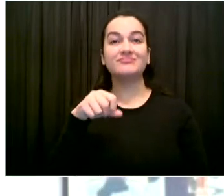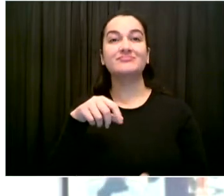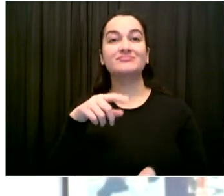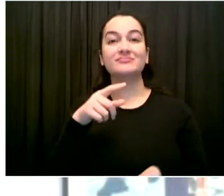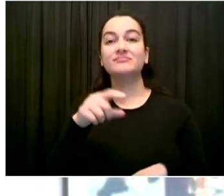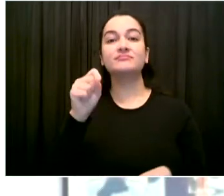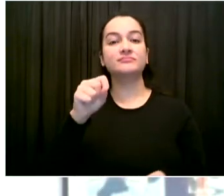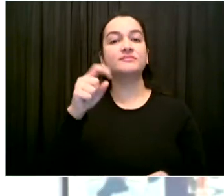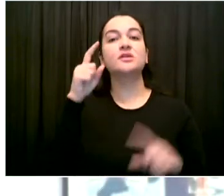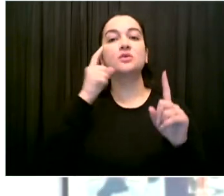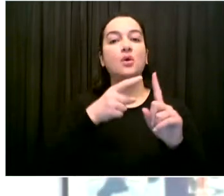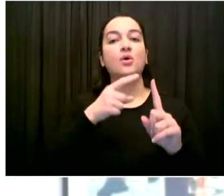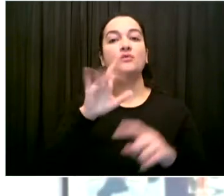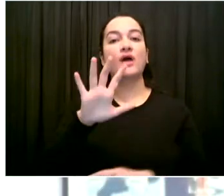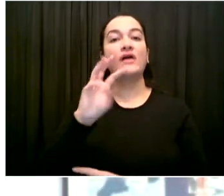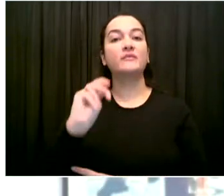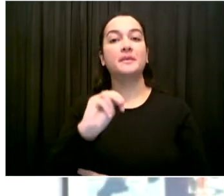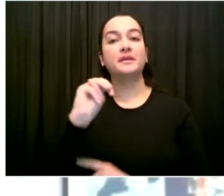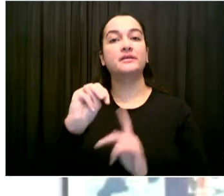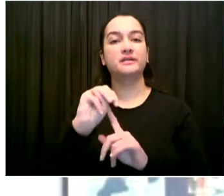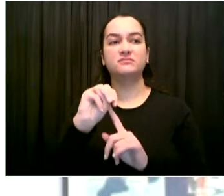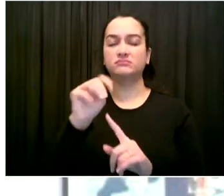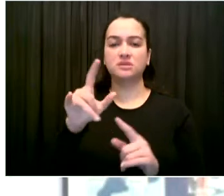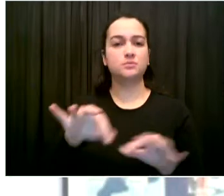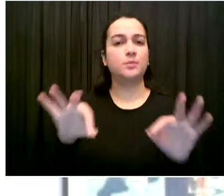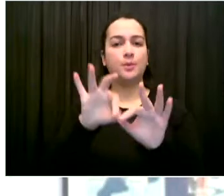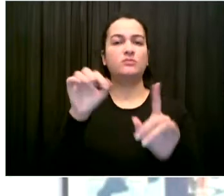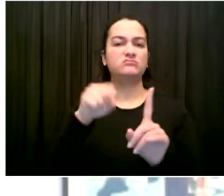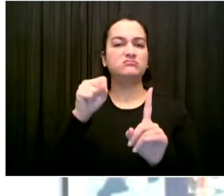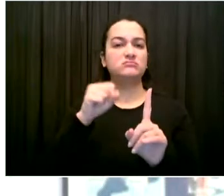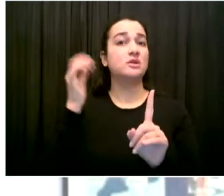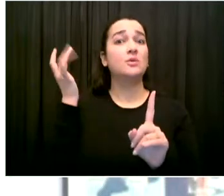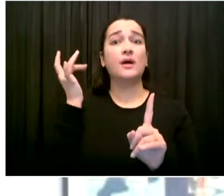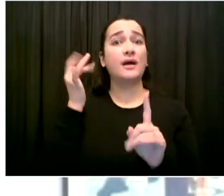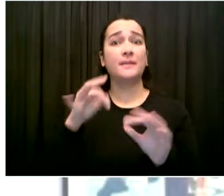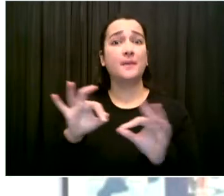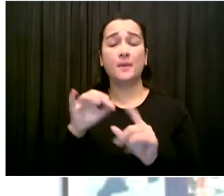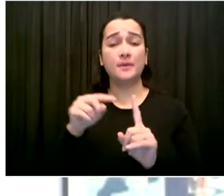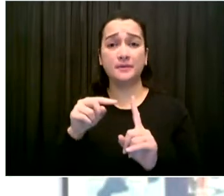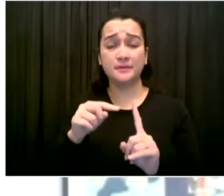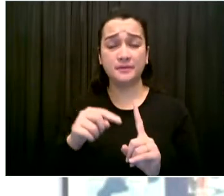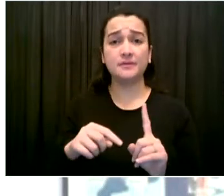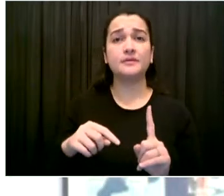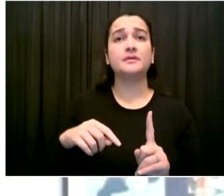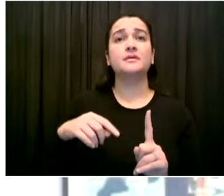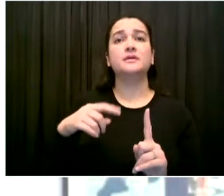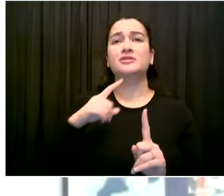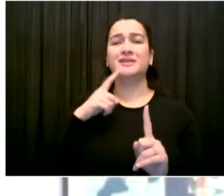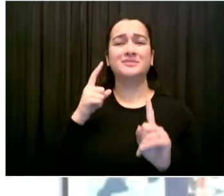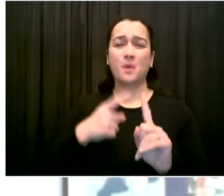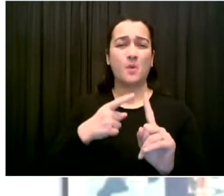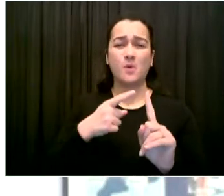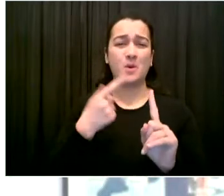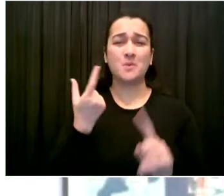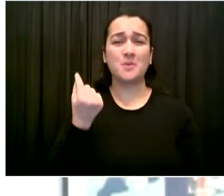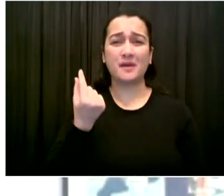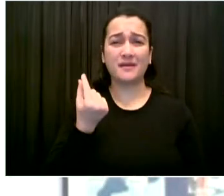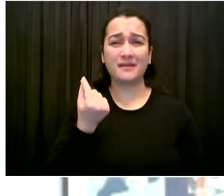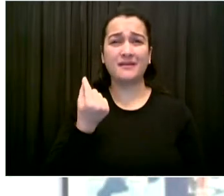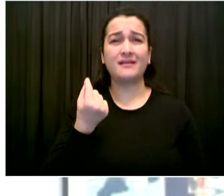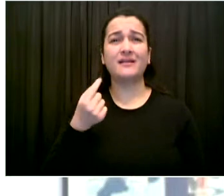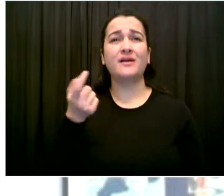by June for some simple reasons. One, it will save lives. Two, it will